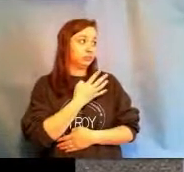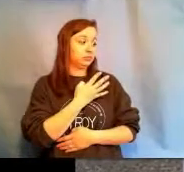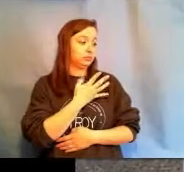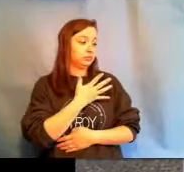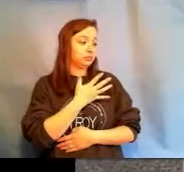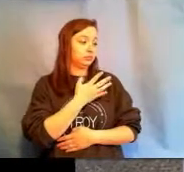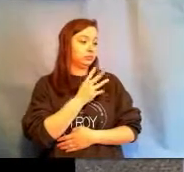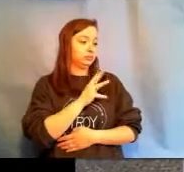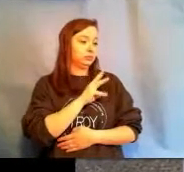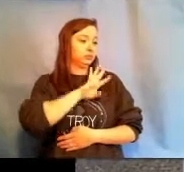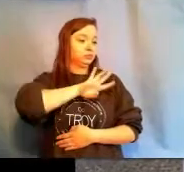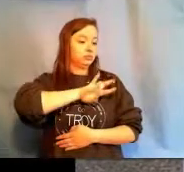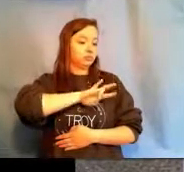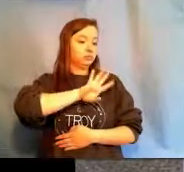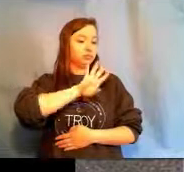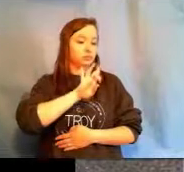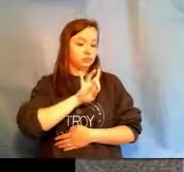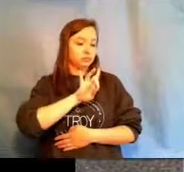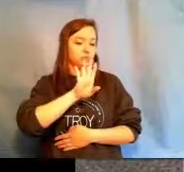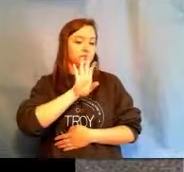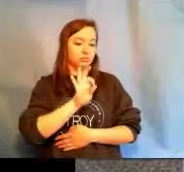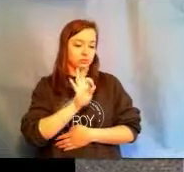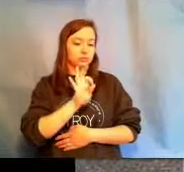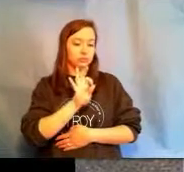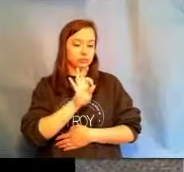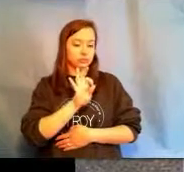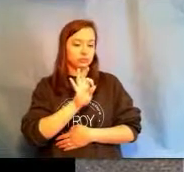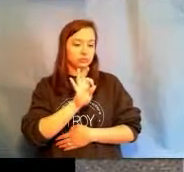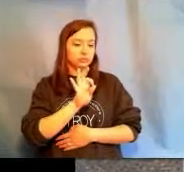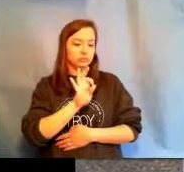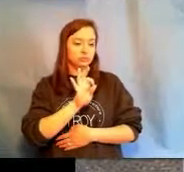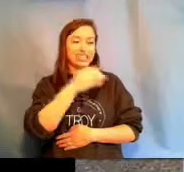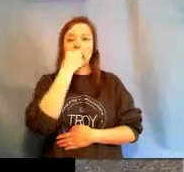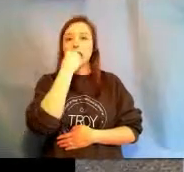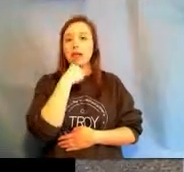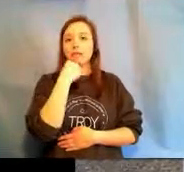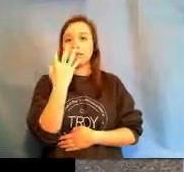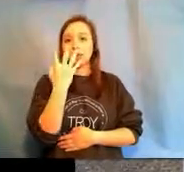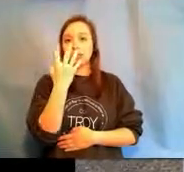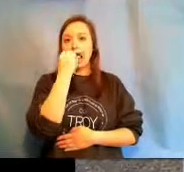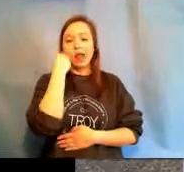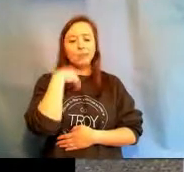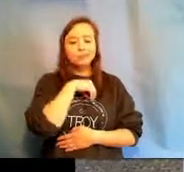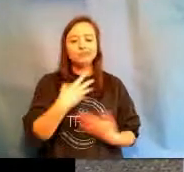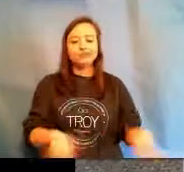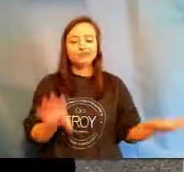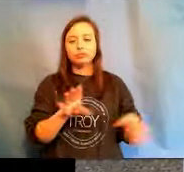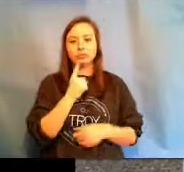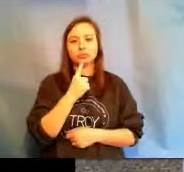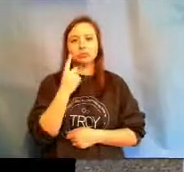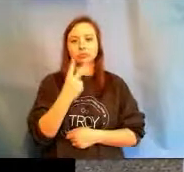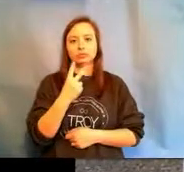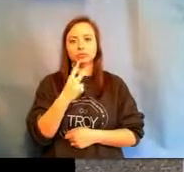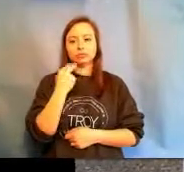4, 5, 6, 7, 8, 9. And she ate 4 of them, so I'm going to mark them out.